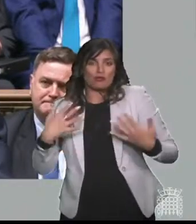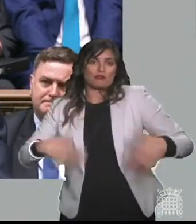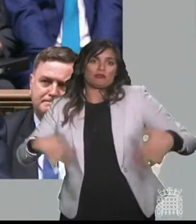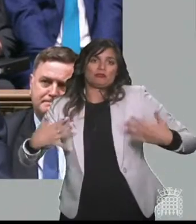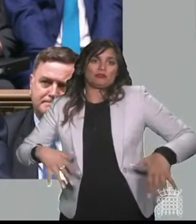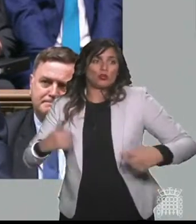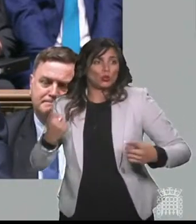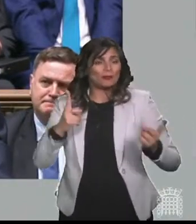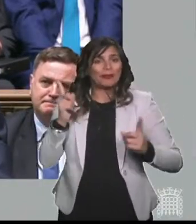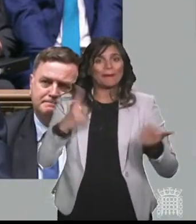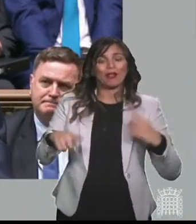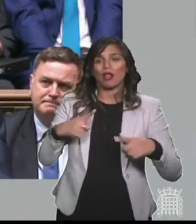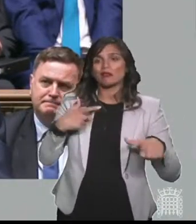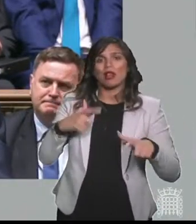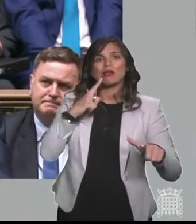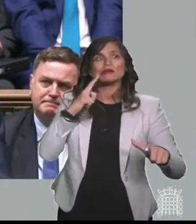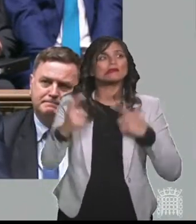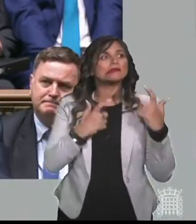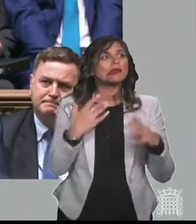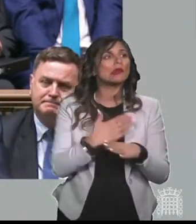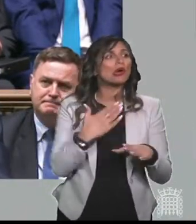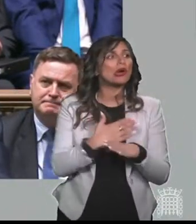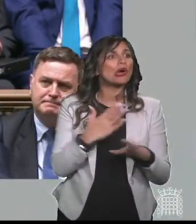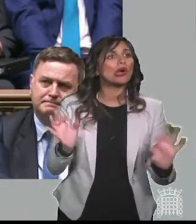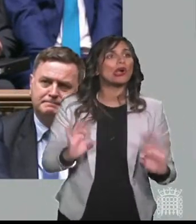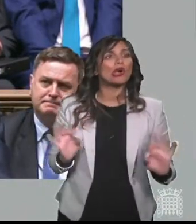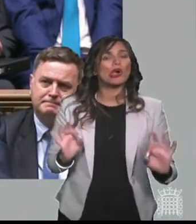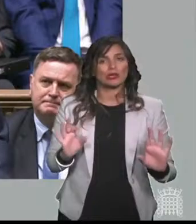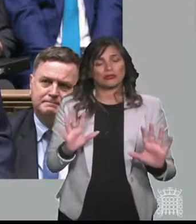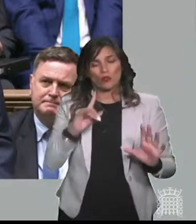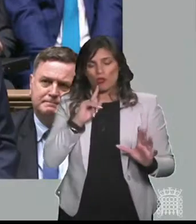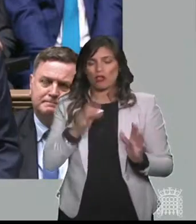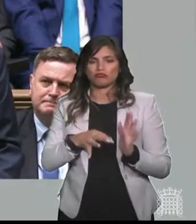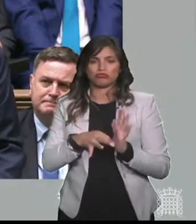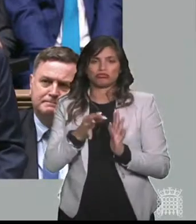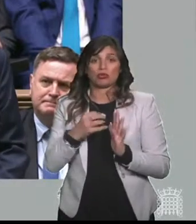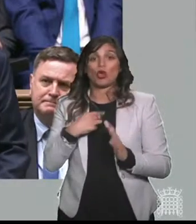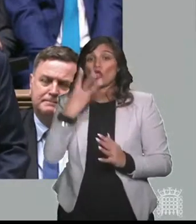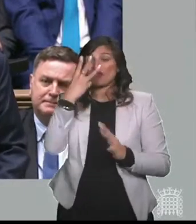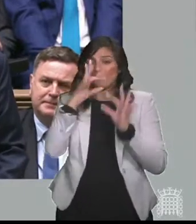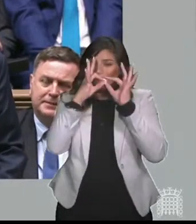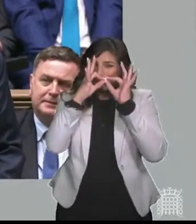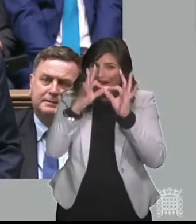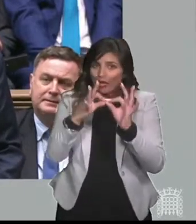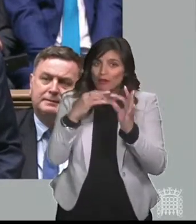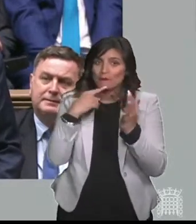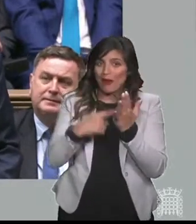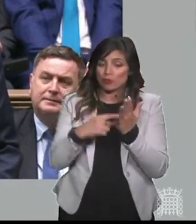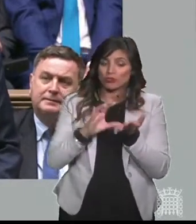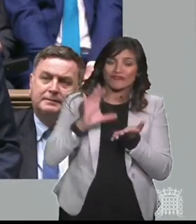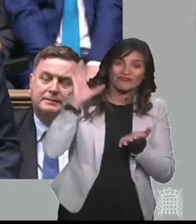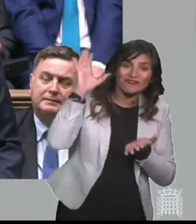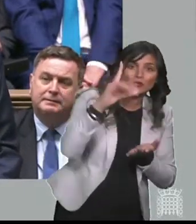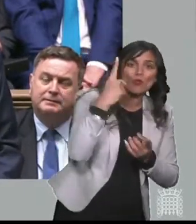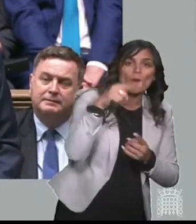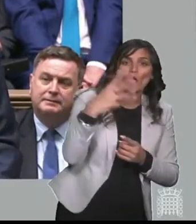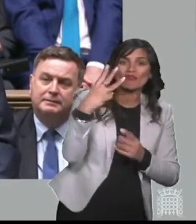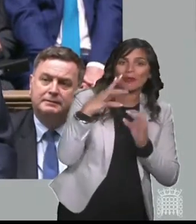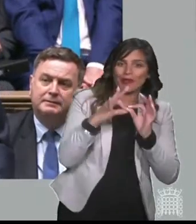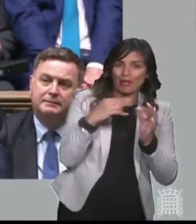requirements. At the same time, we'll provide a further £1.3 billion of funding to offer extra help to